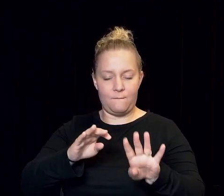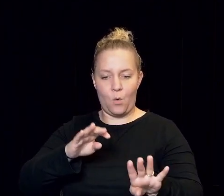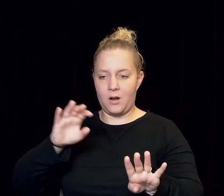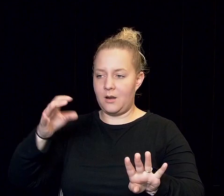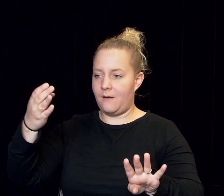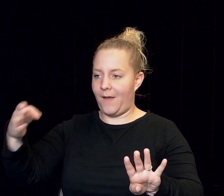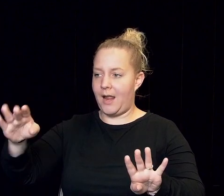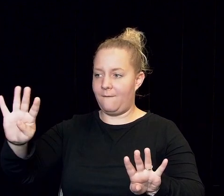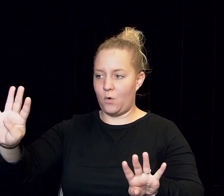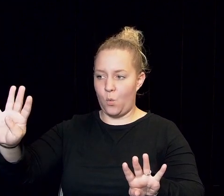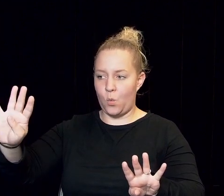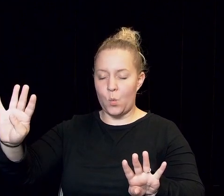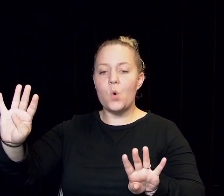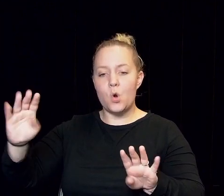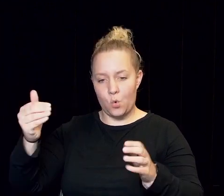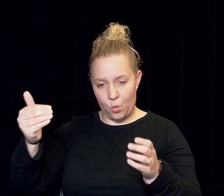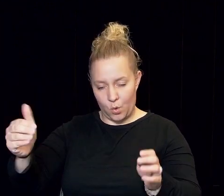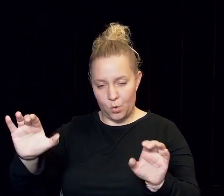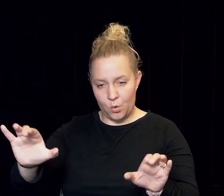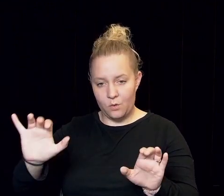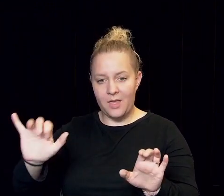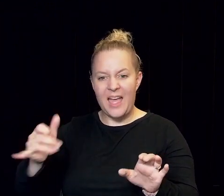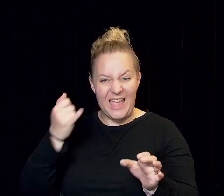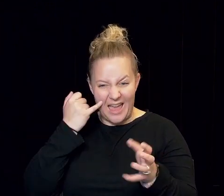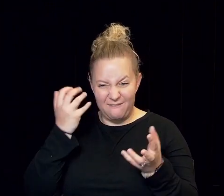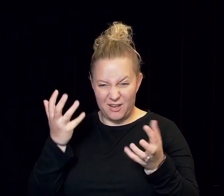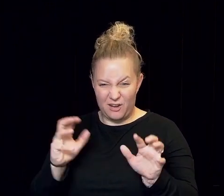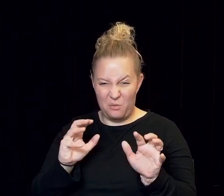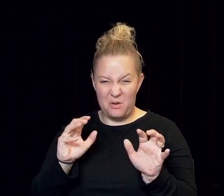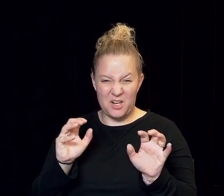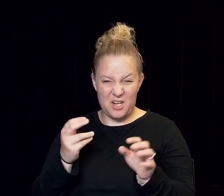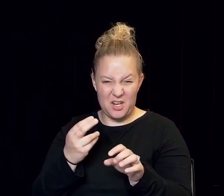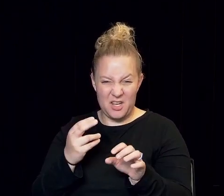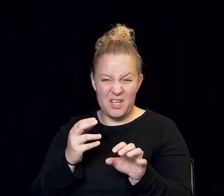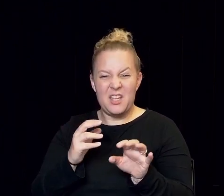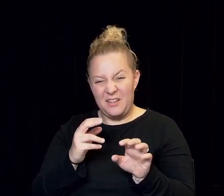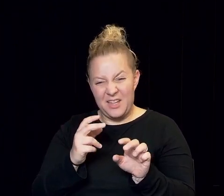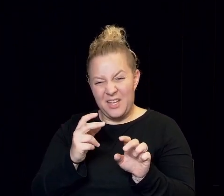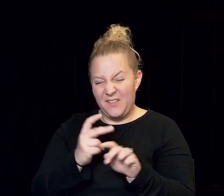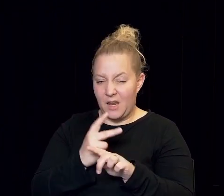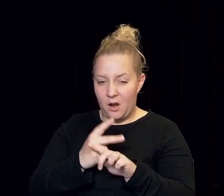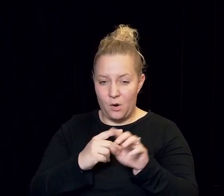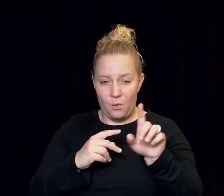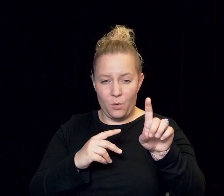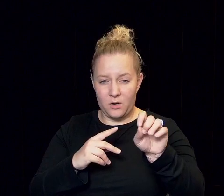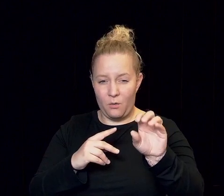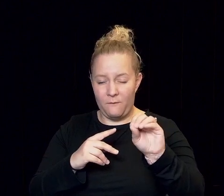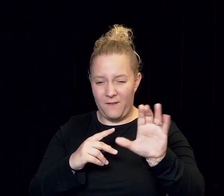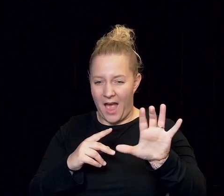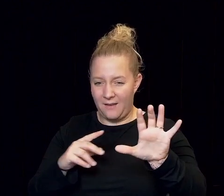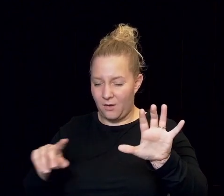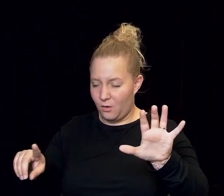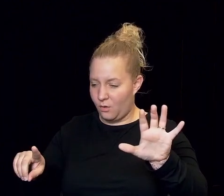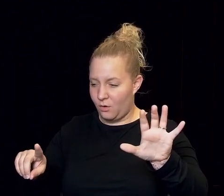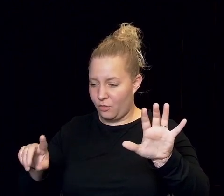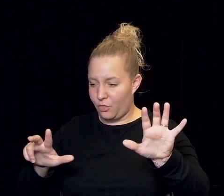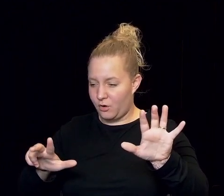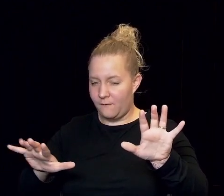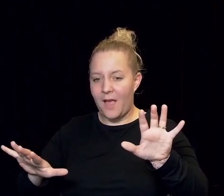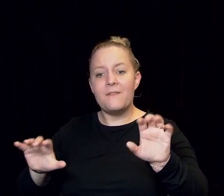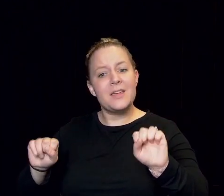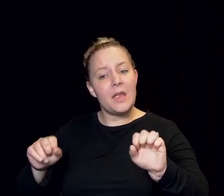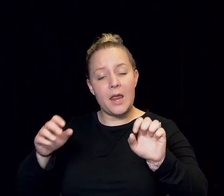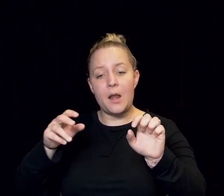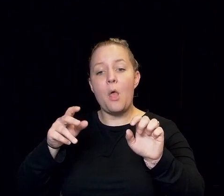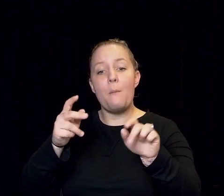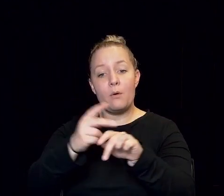that. And then if you don't even want to mess with the 105 and the 35, you can go ahead and just multiply straight across and